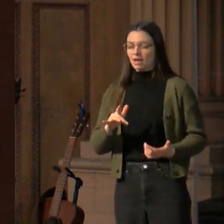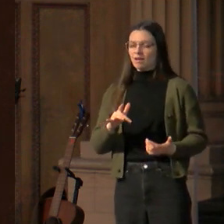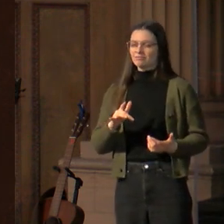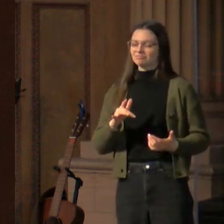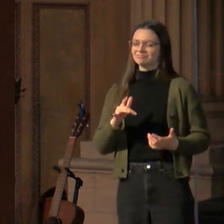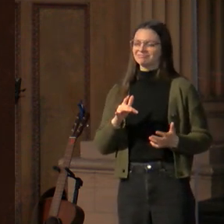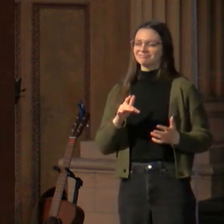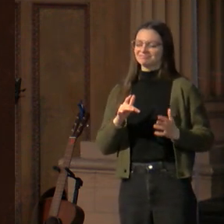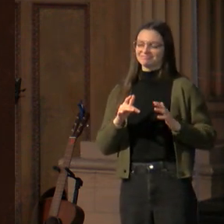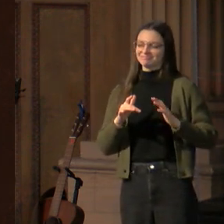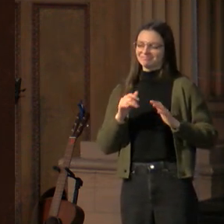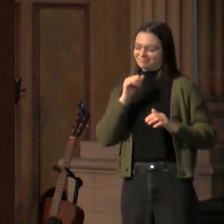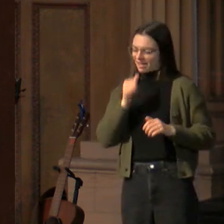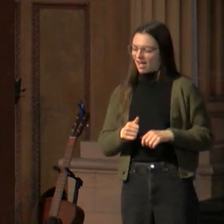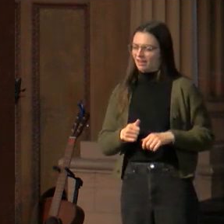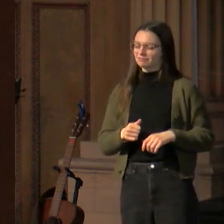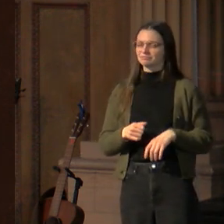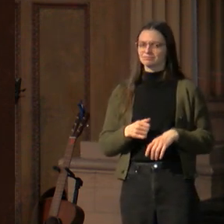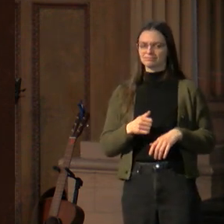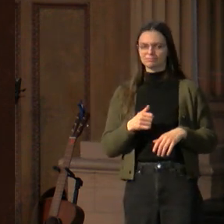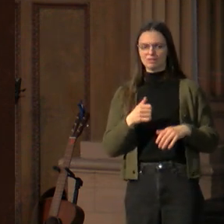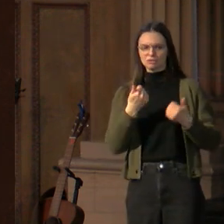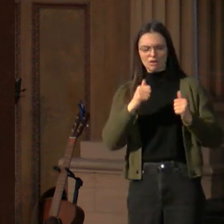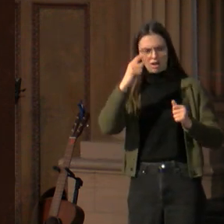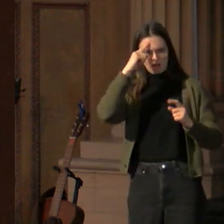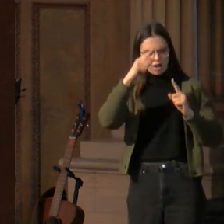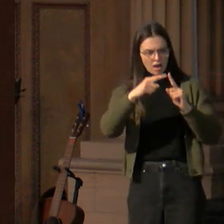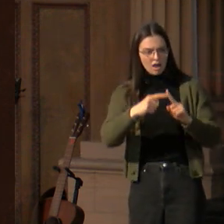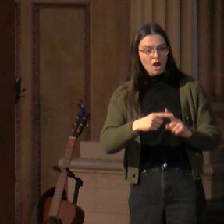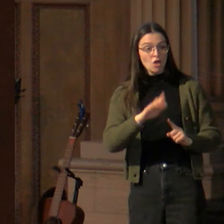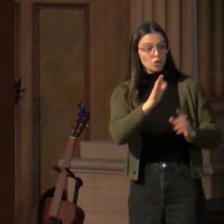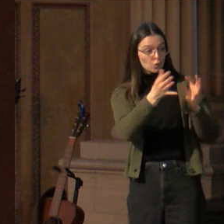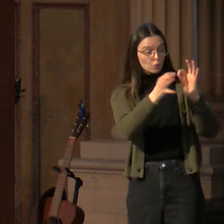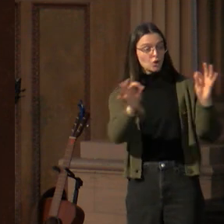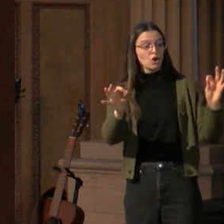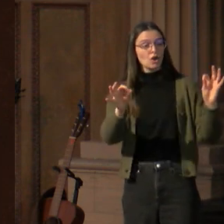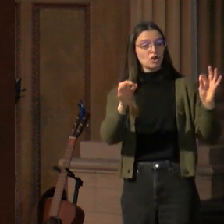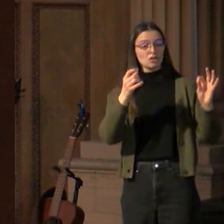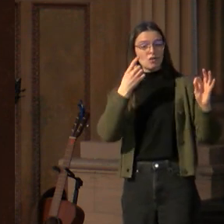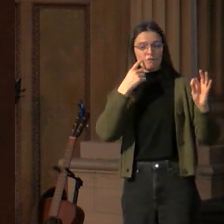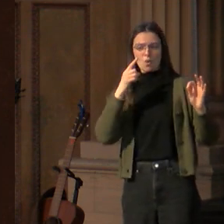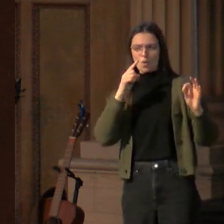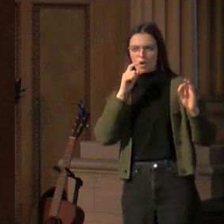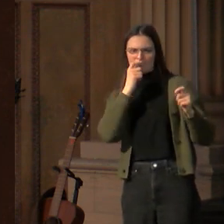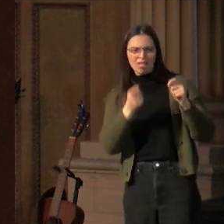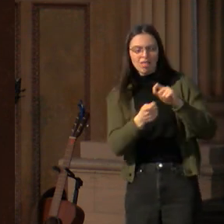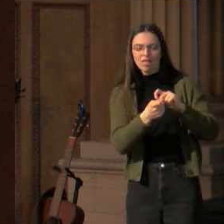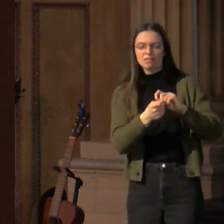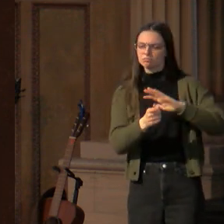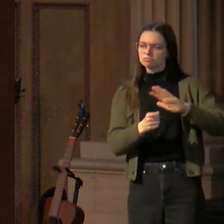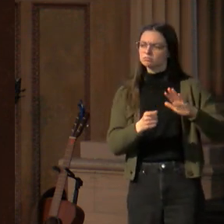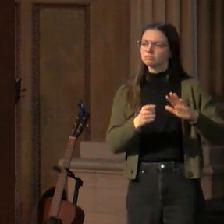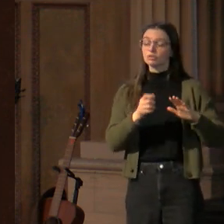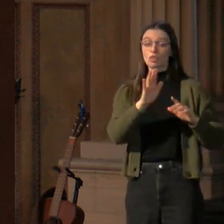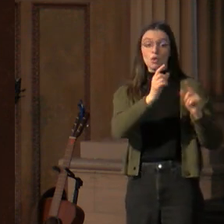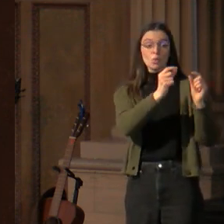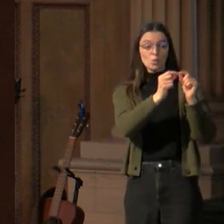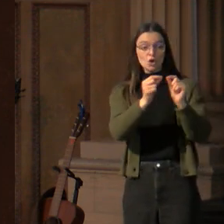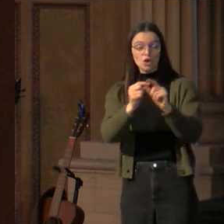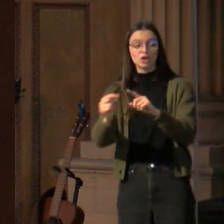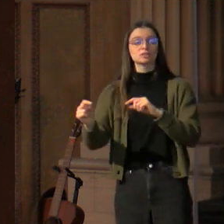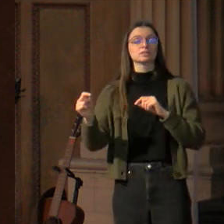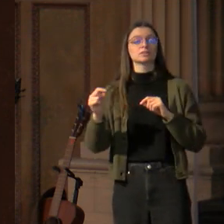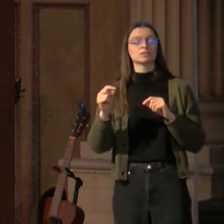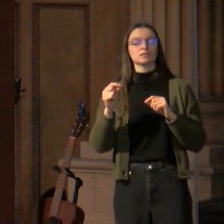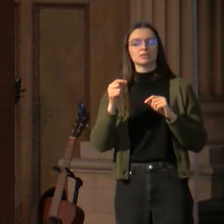listen to someone's words, not looking for a weapon to use against them, but looking to be unified with them. And so we have to overlook as many minor